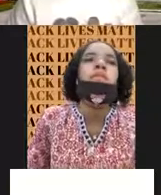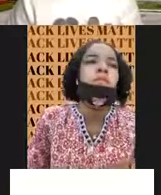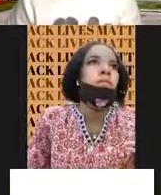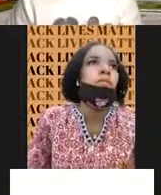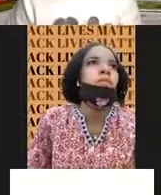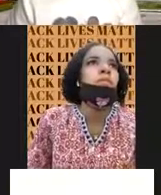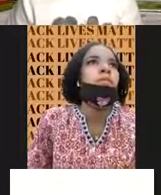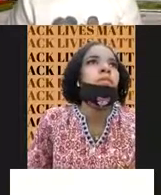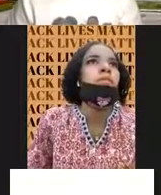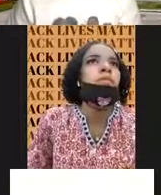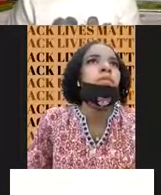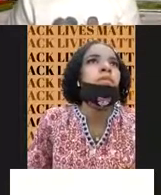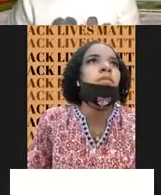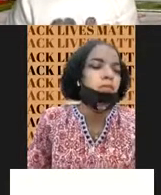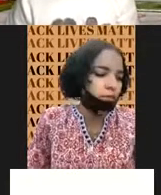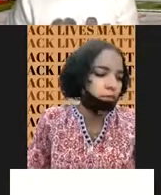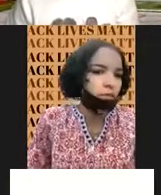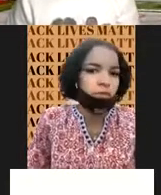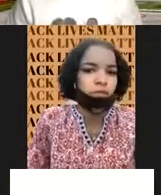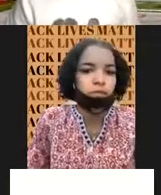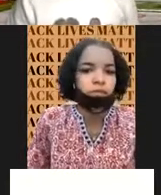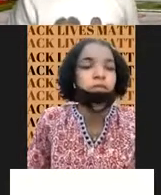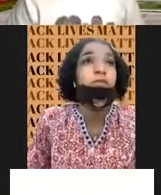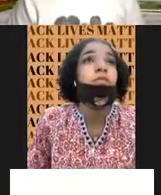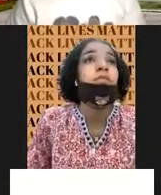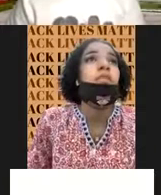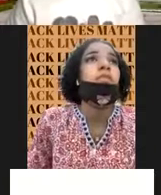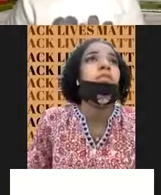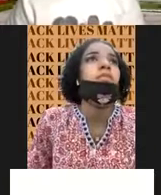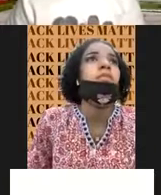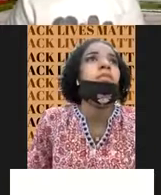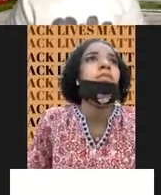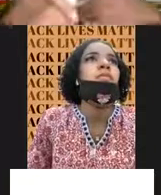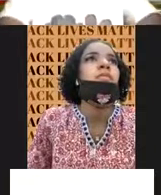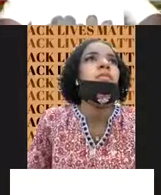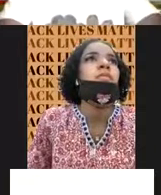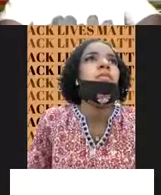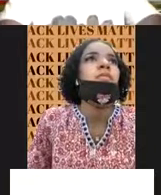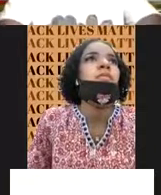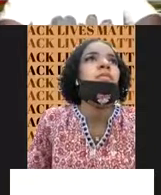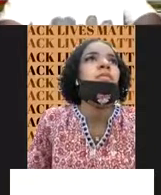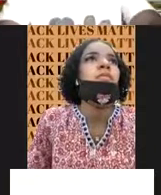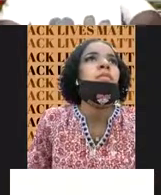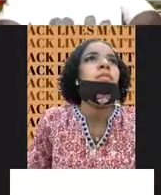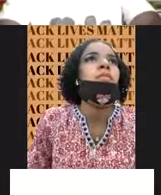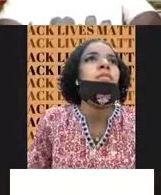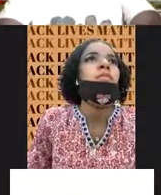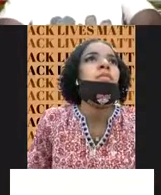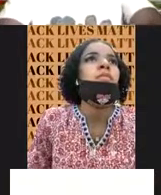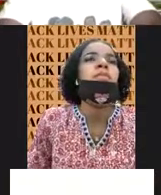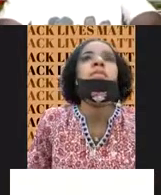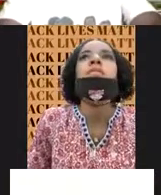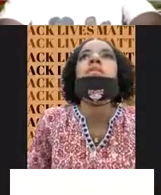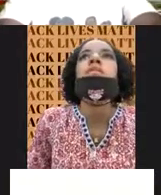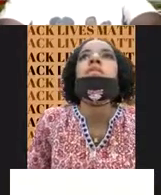HGS time, say what I did, and everybody's there supporting me. And that means the world, because having a community of people